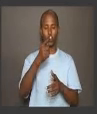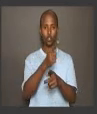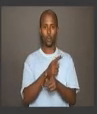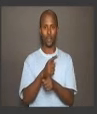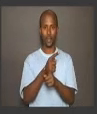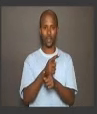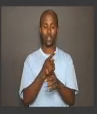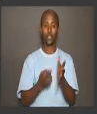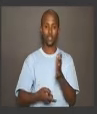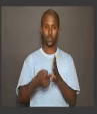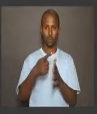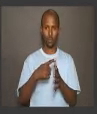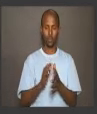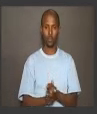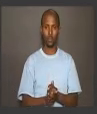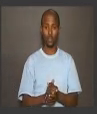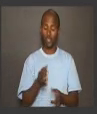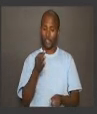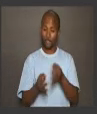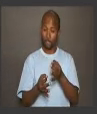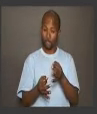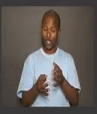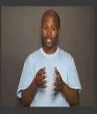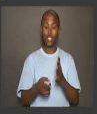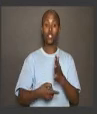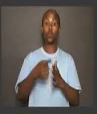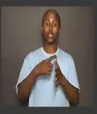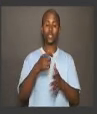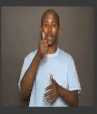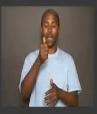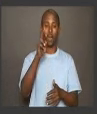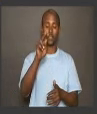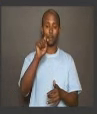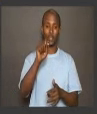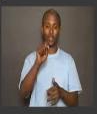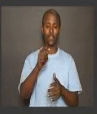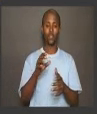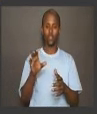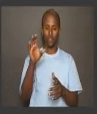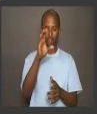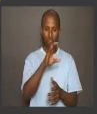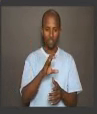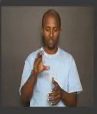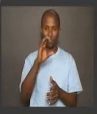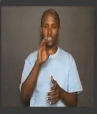If the sequence is arithmetic, find its common difference, D.